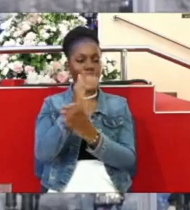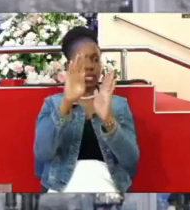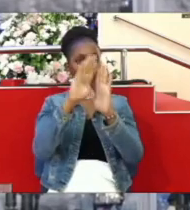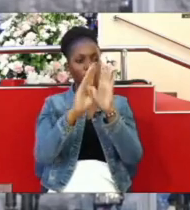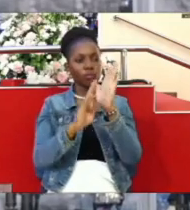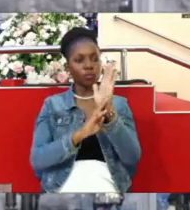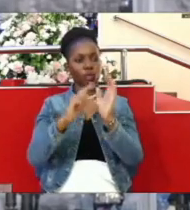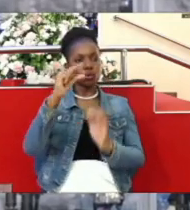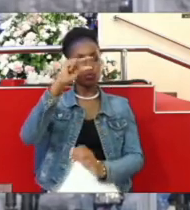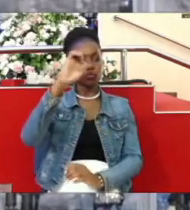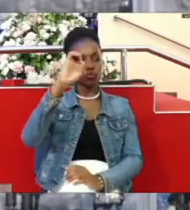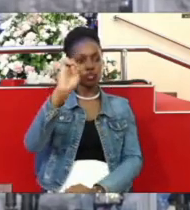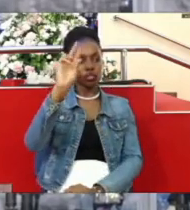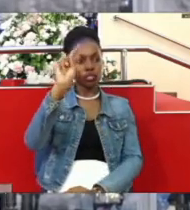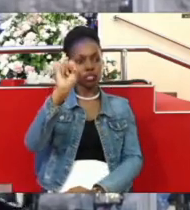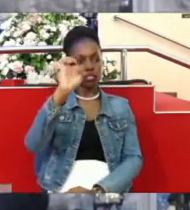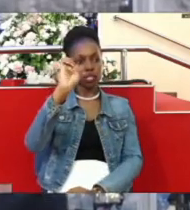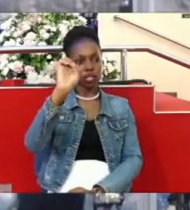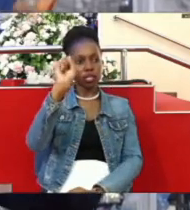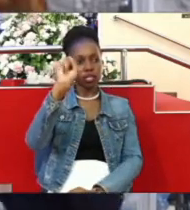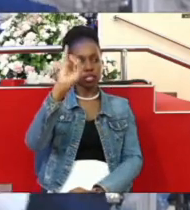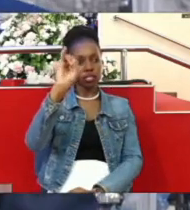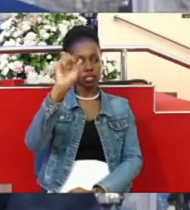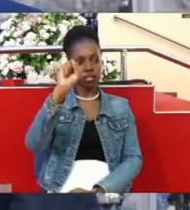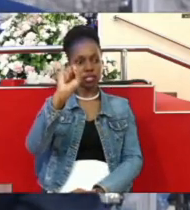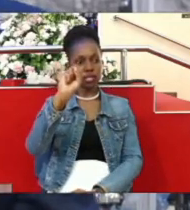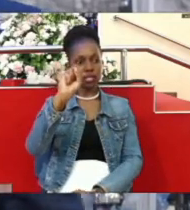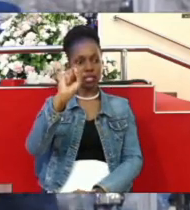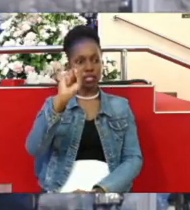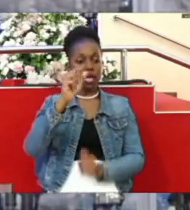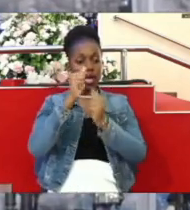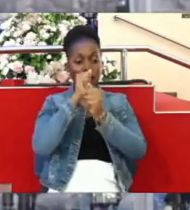15. And God is promising Abraham of many